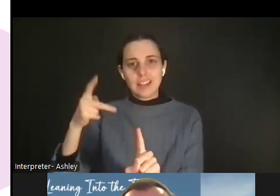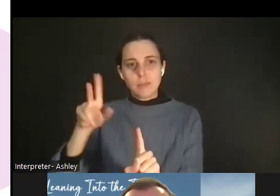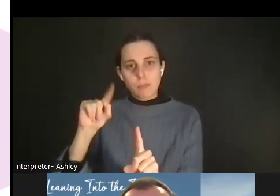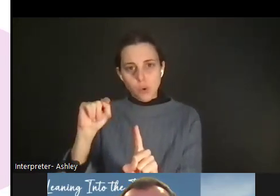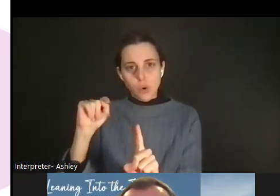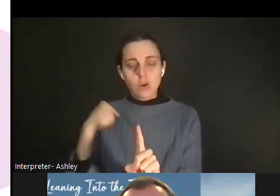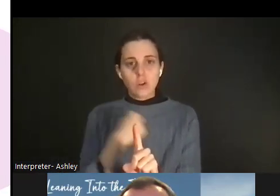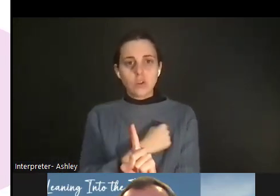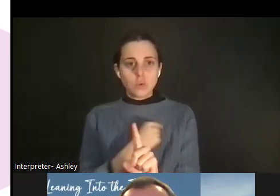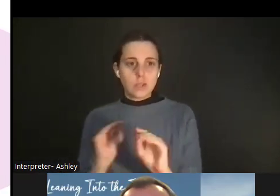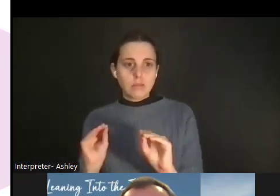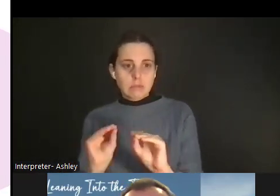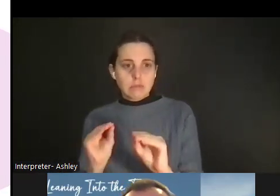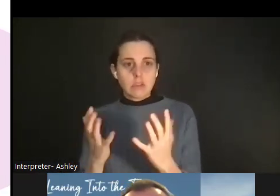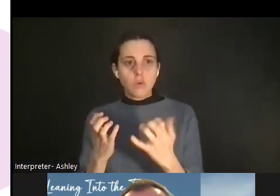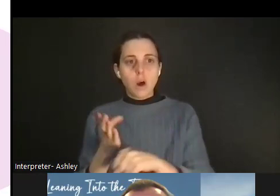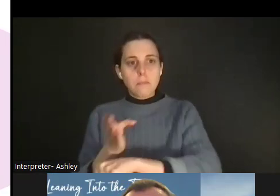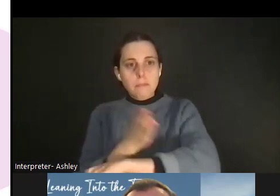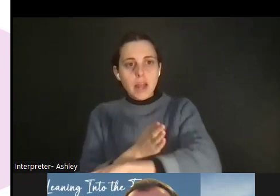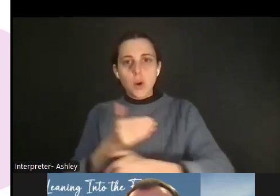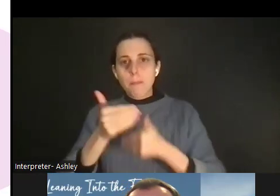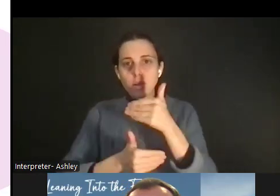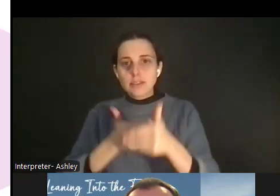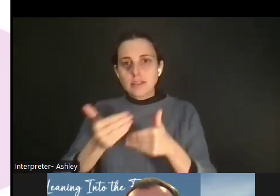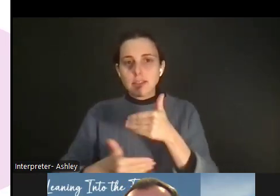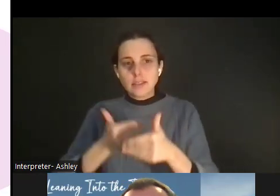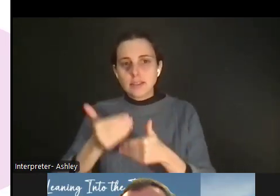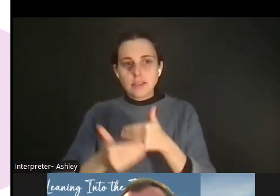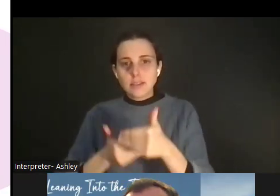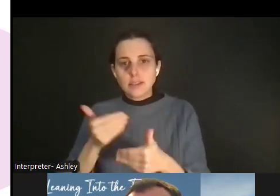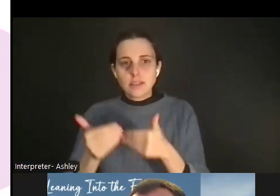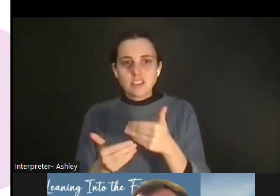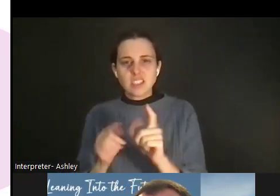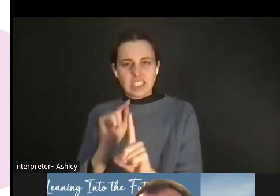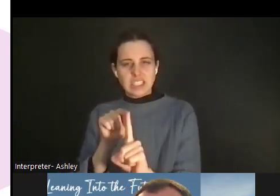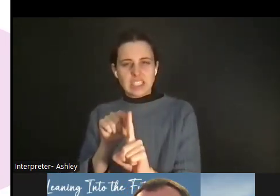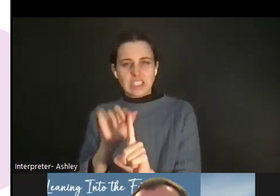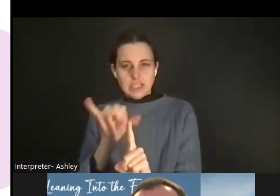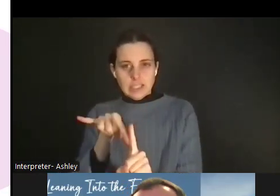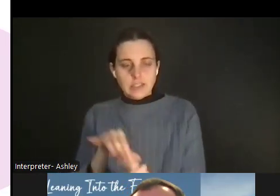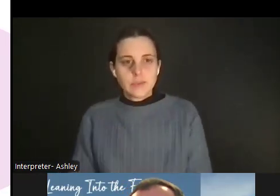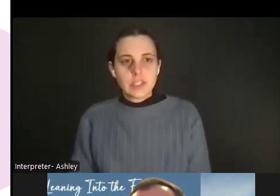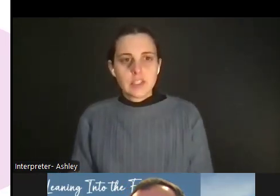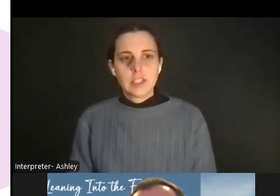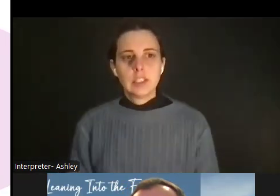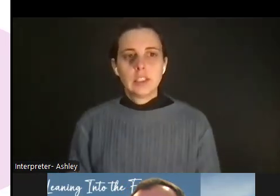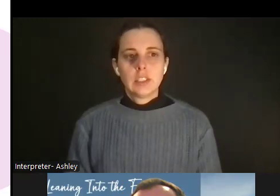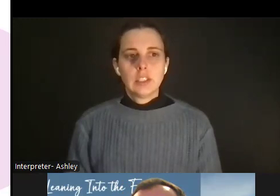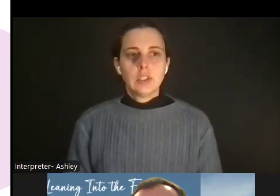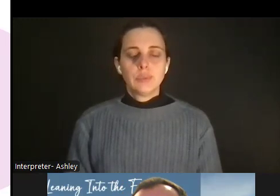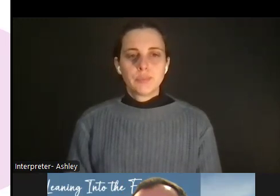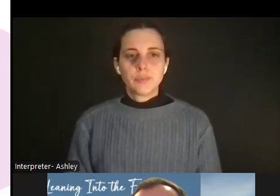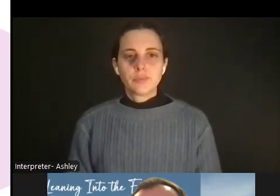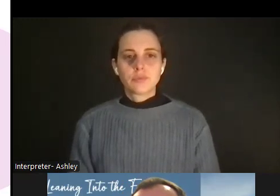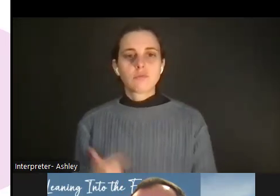better quality process improvements. And that's what we want. That's the output we desire. But we looked at, okay, what